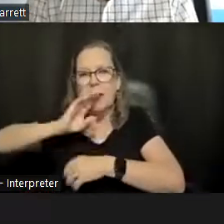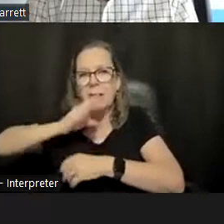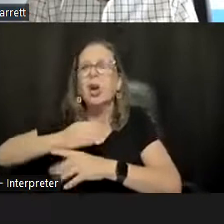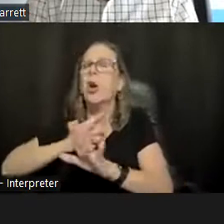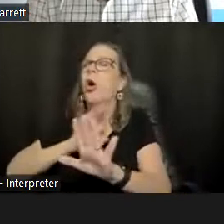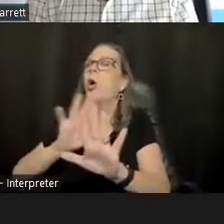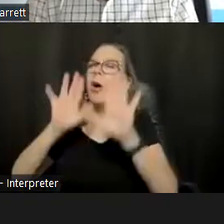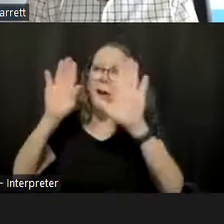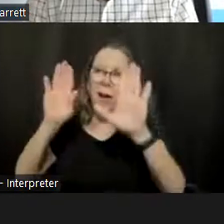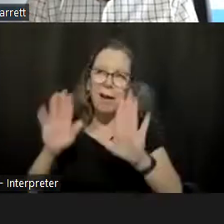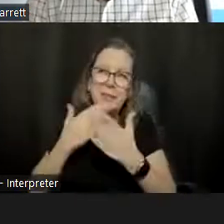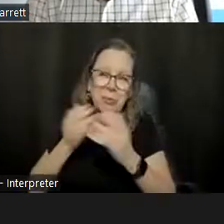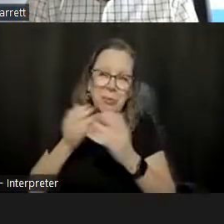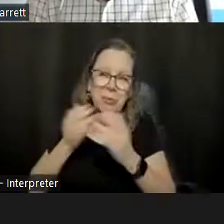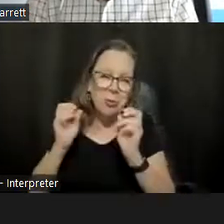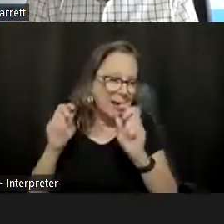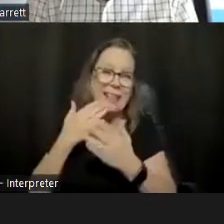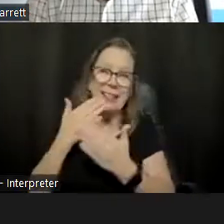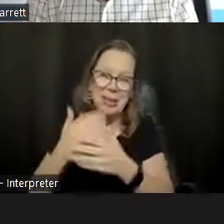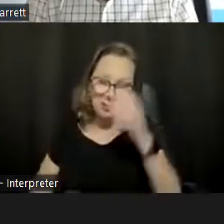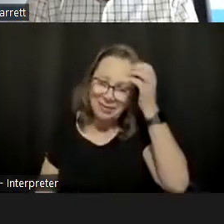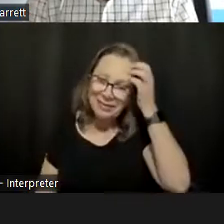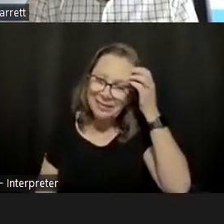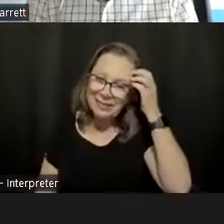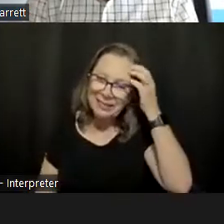awesome. Okay. Thank you for doing that.